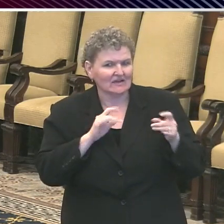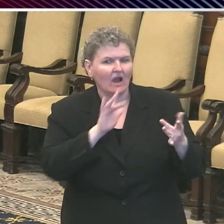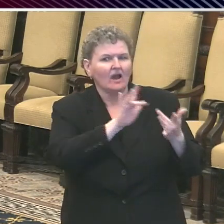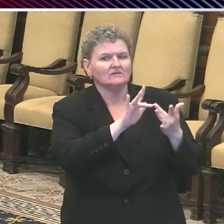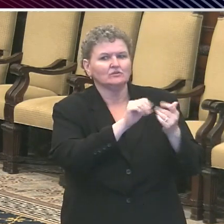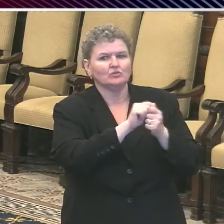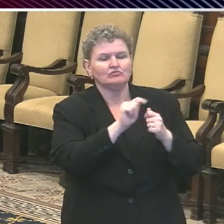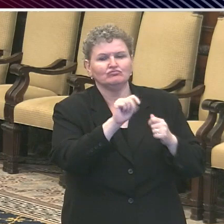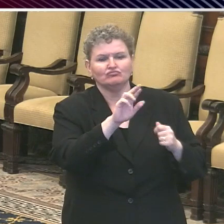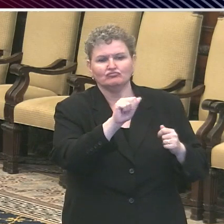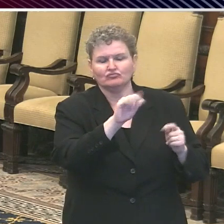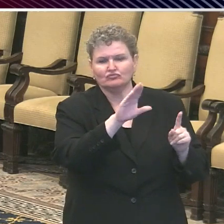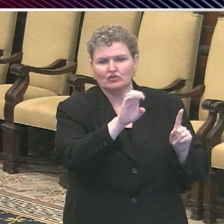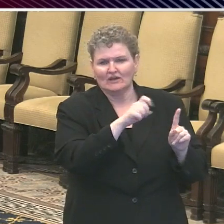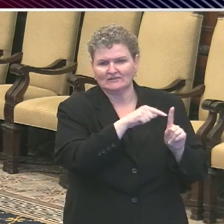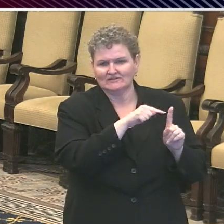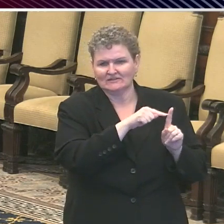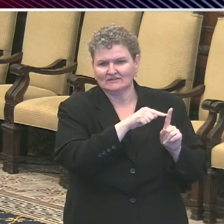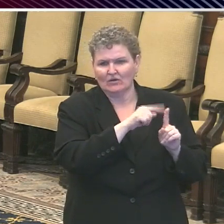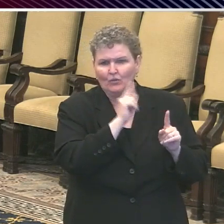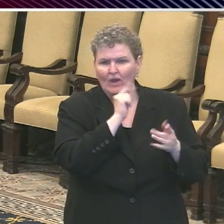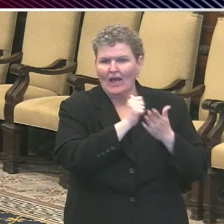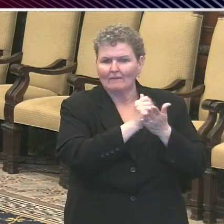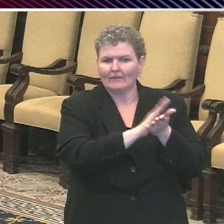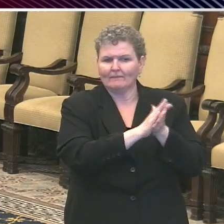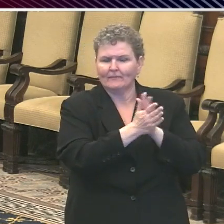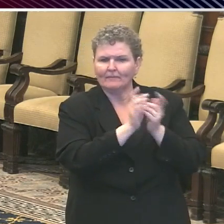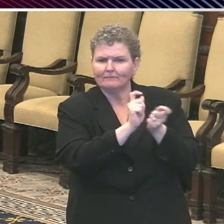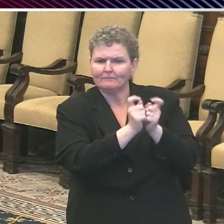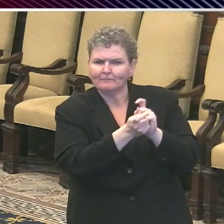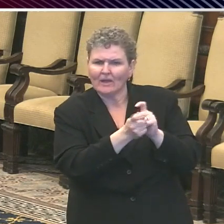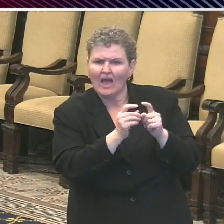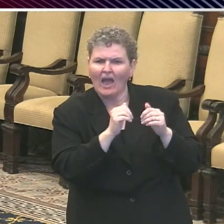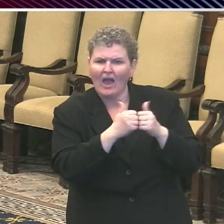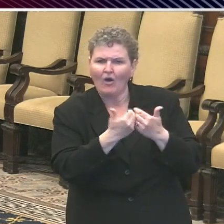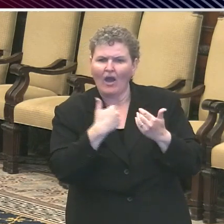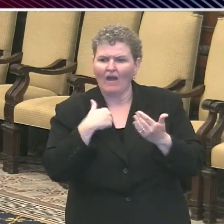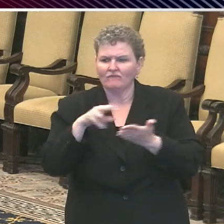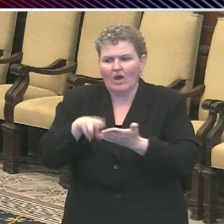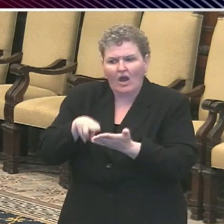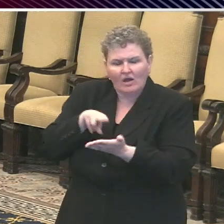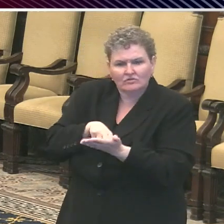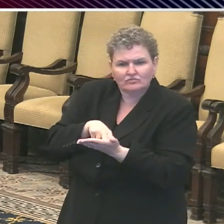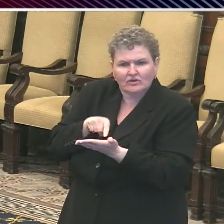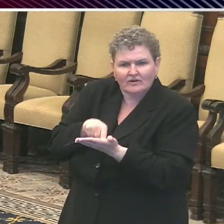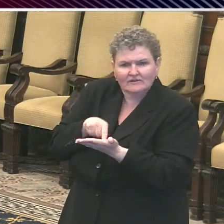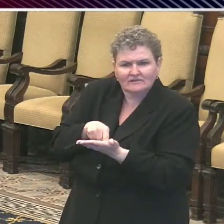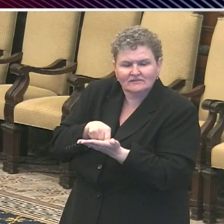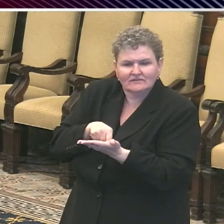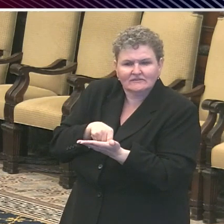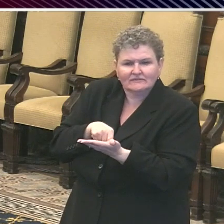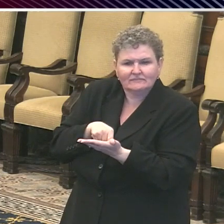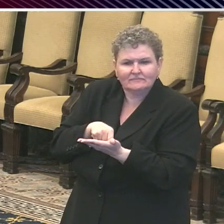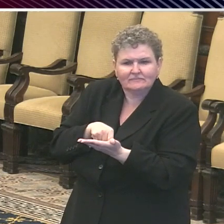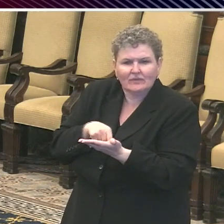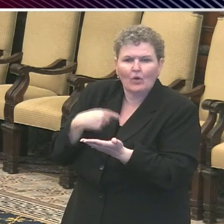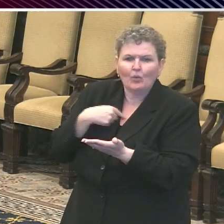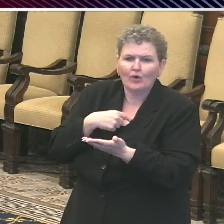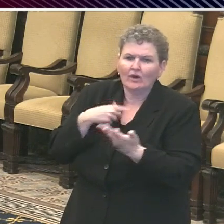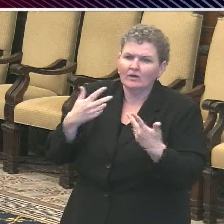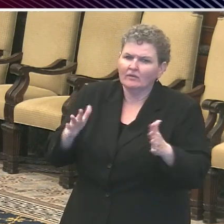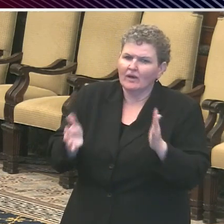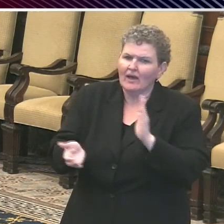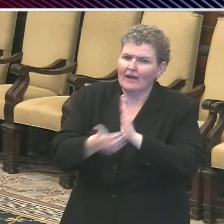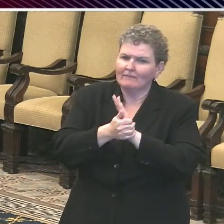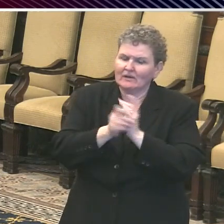that. We did that as an amendment to existing contracts with these organizations so we could get it up quickly. And we do amend contracts all